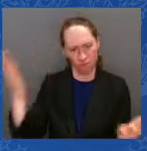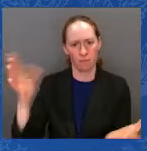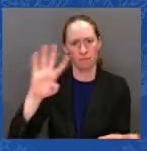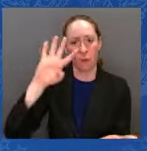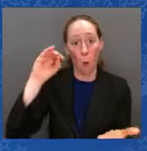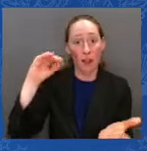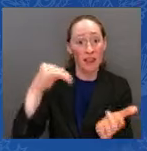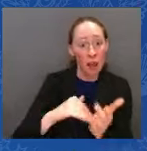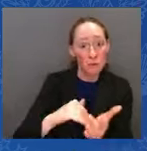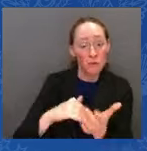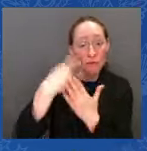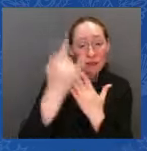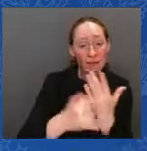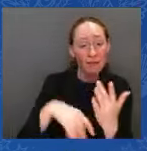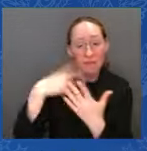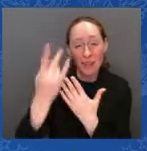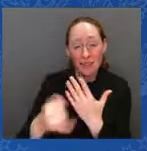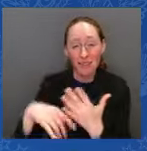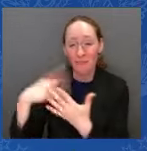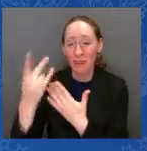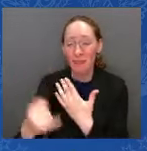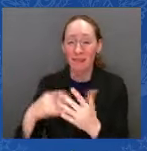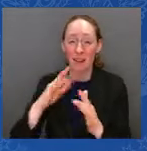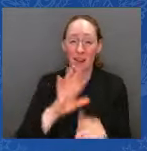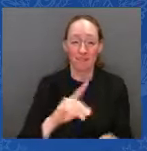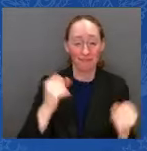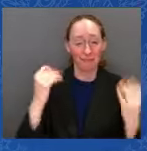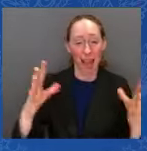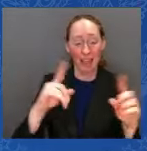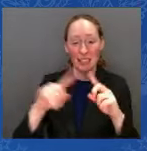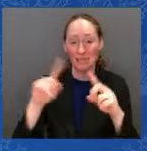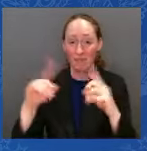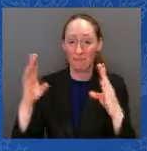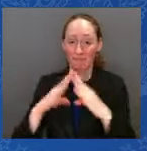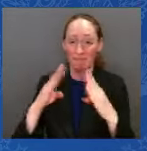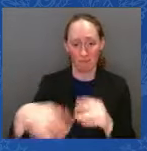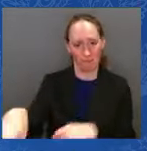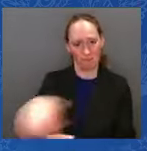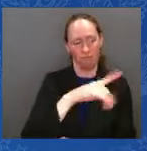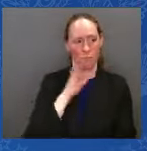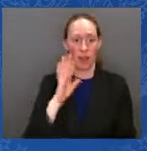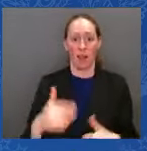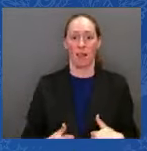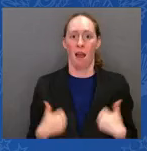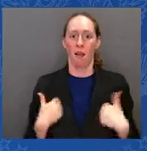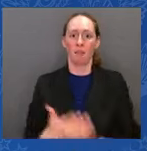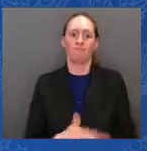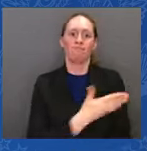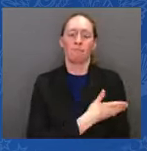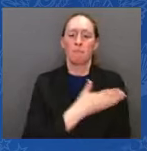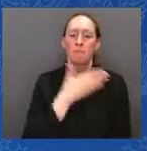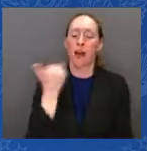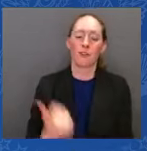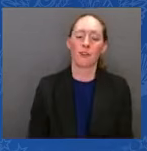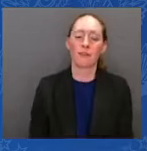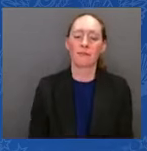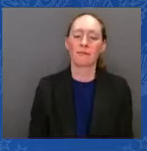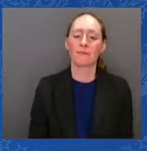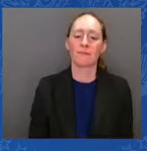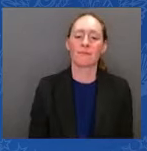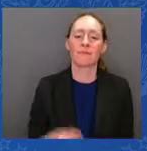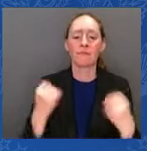towns across Westchester County. It's projects for better water, wastewater and sewer systems, repairing dams and doing